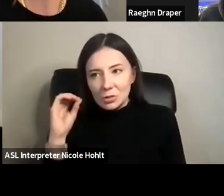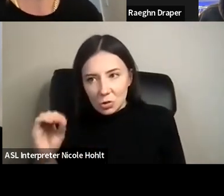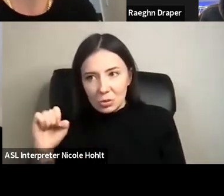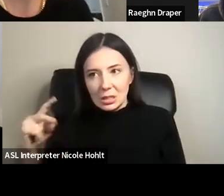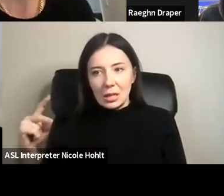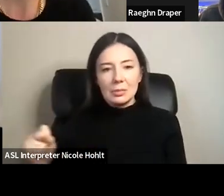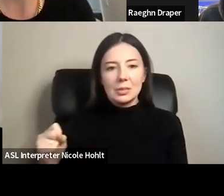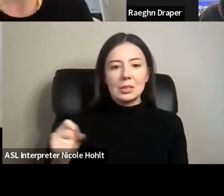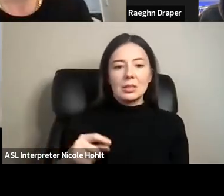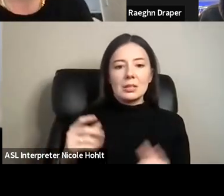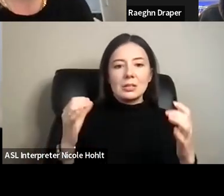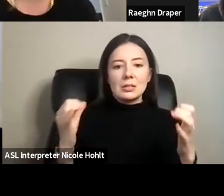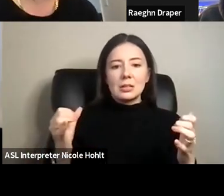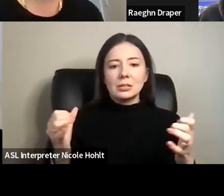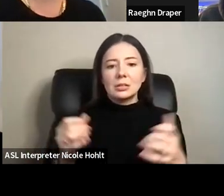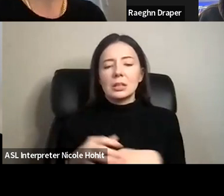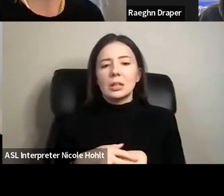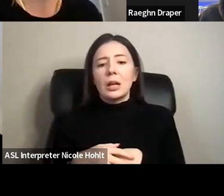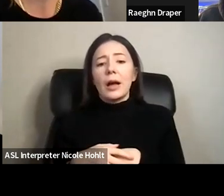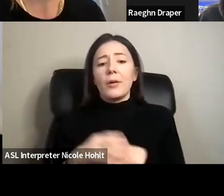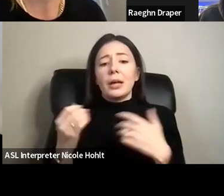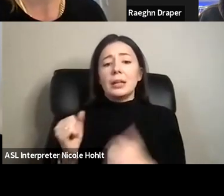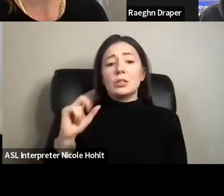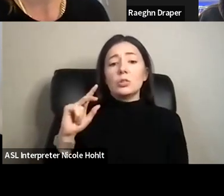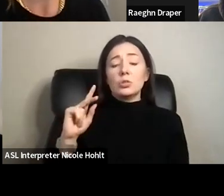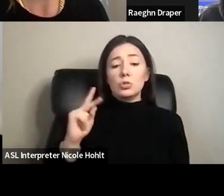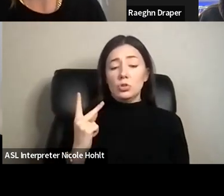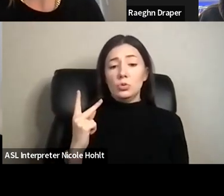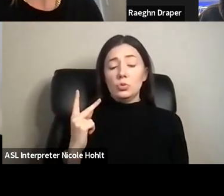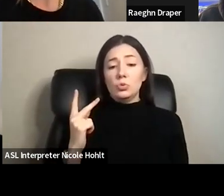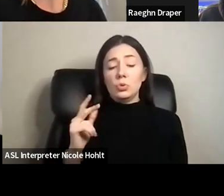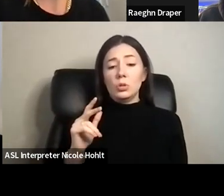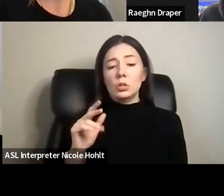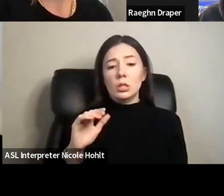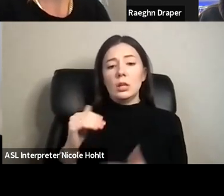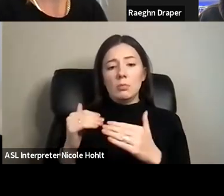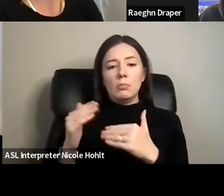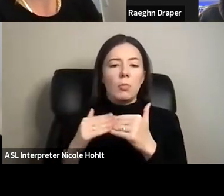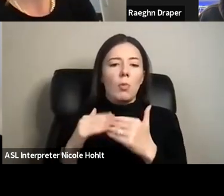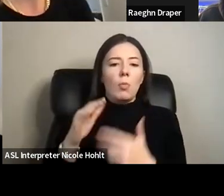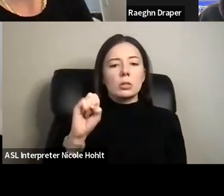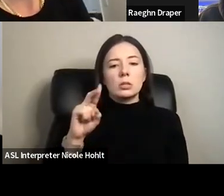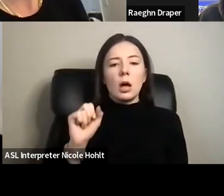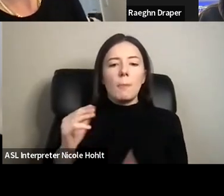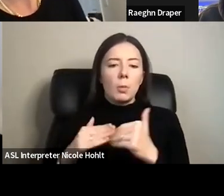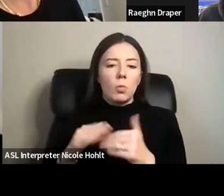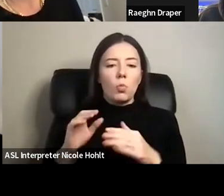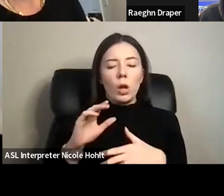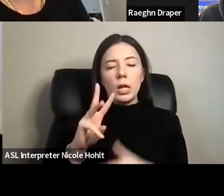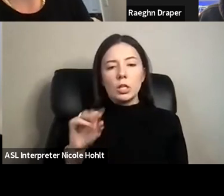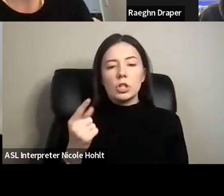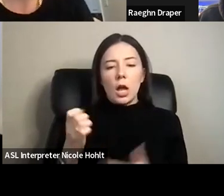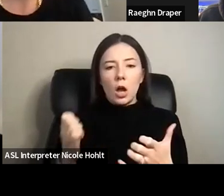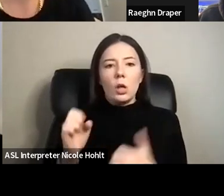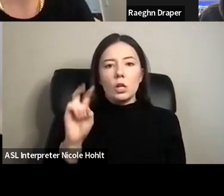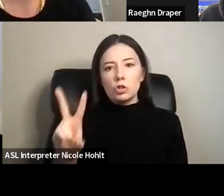a 213 right now on a federal level. And so that history shows us that we